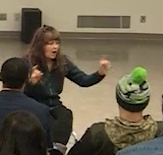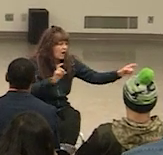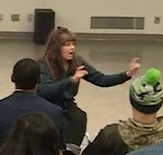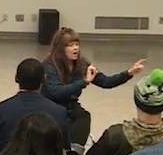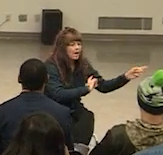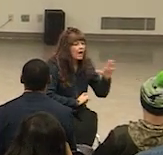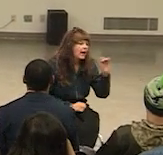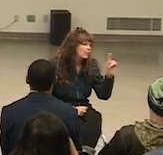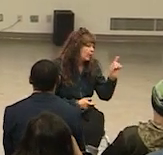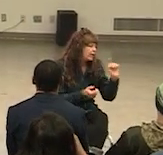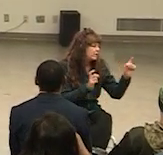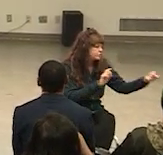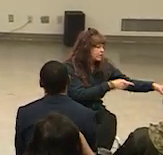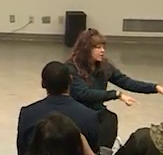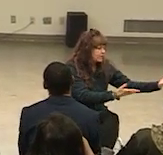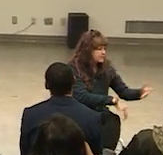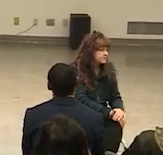another question.